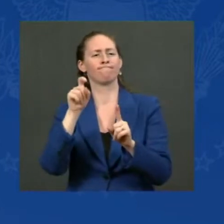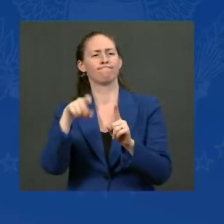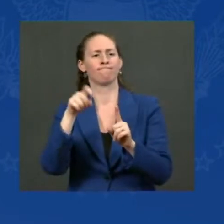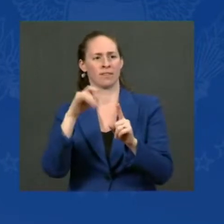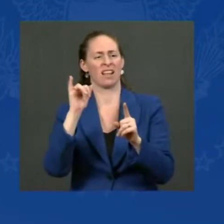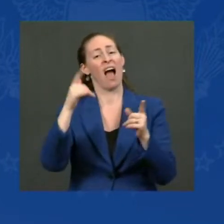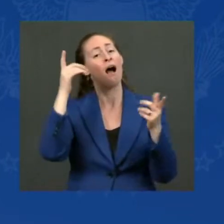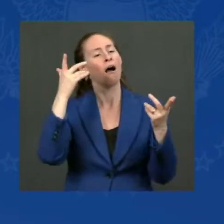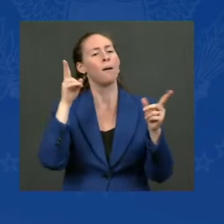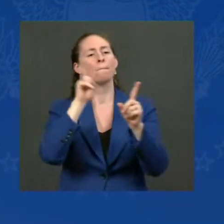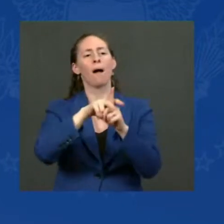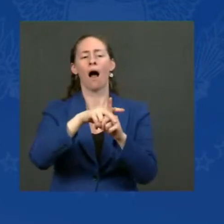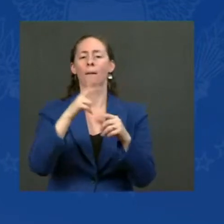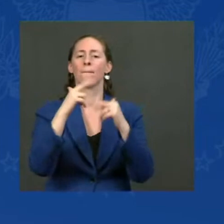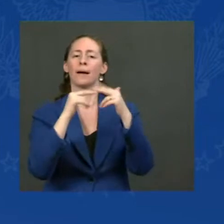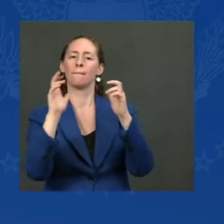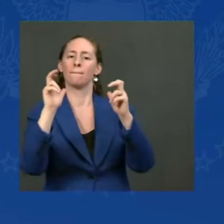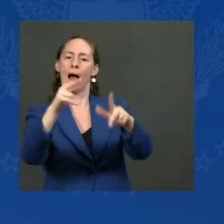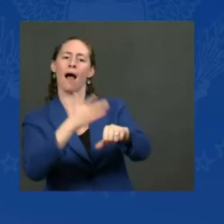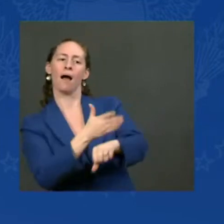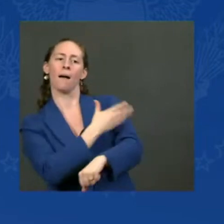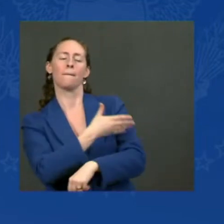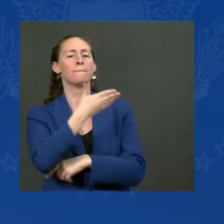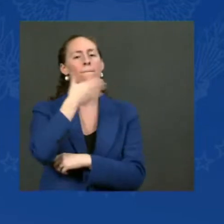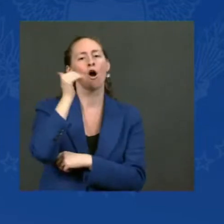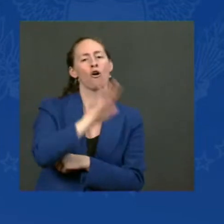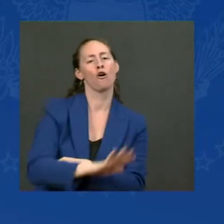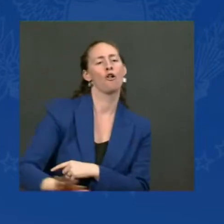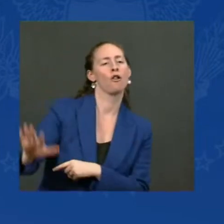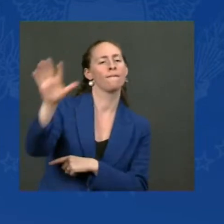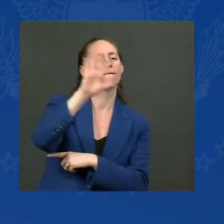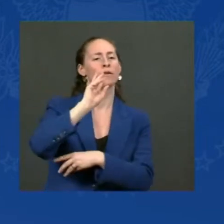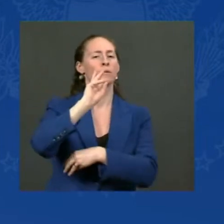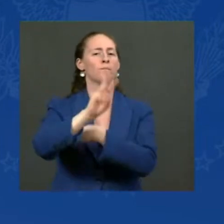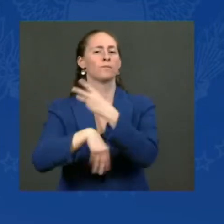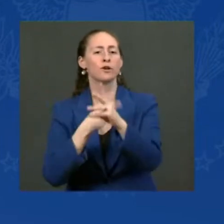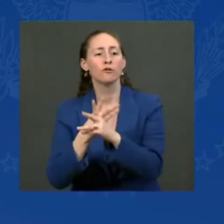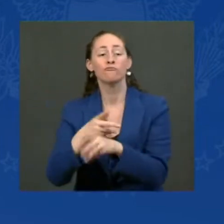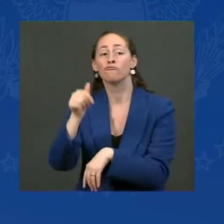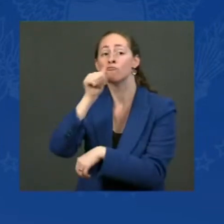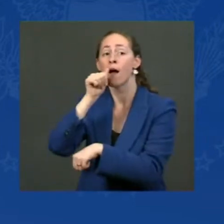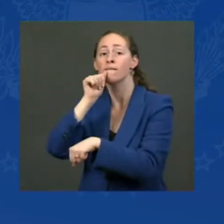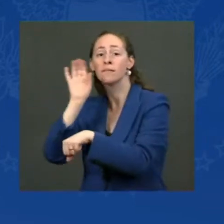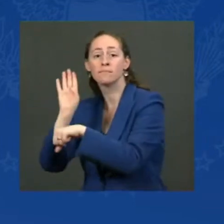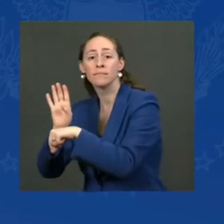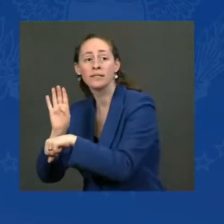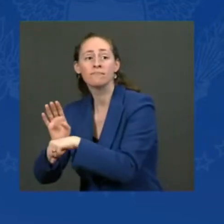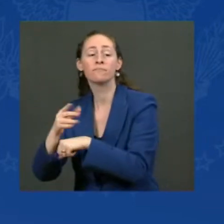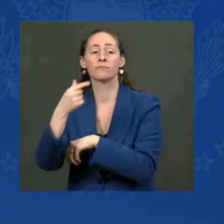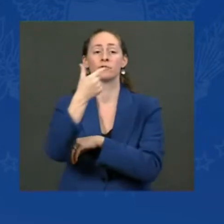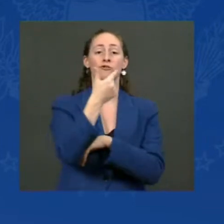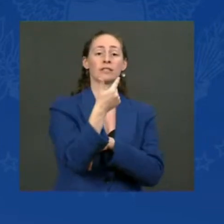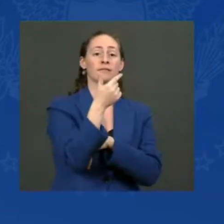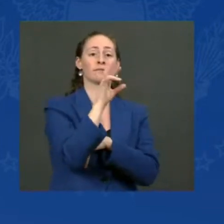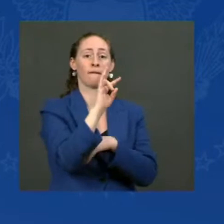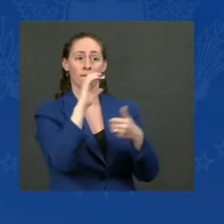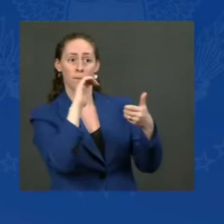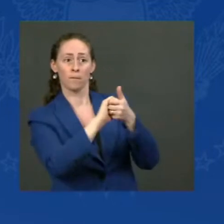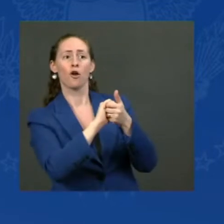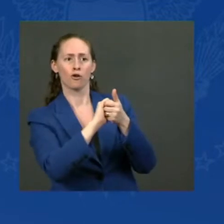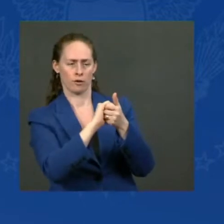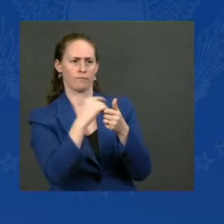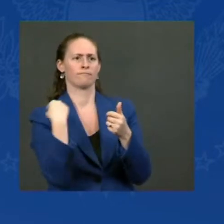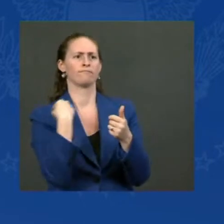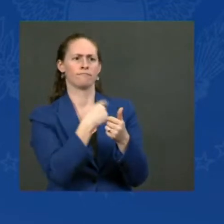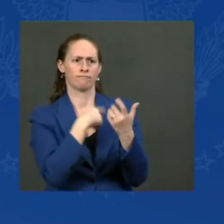Better world. And together with the private sector and our G7 partners, we aim to mobilize hundreds of billions of dollars